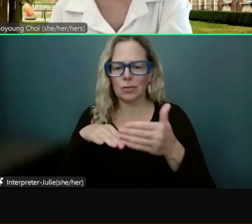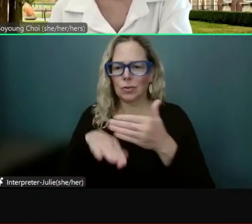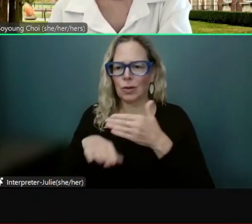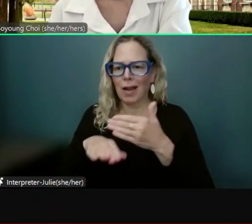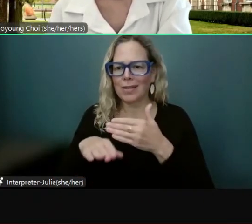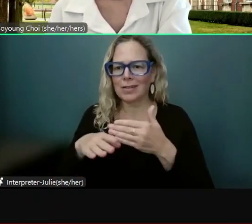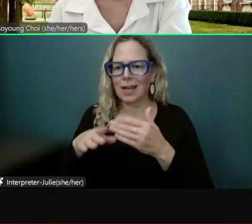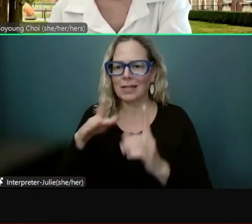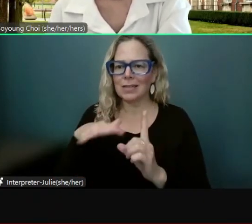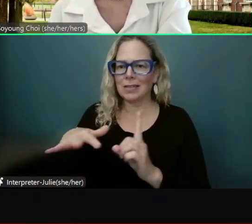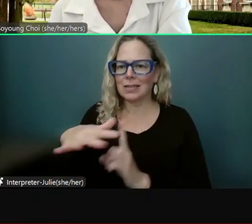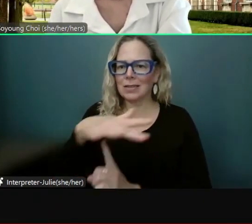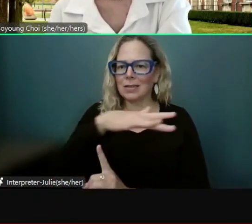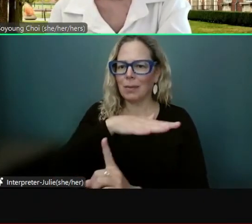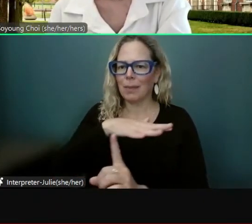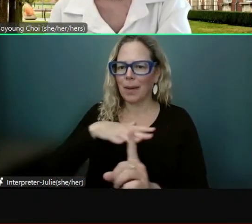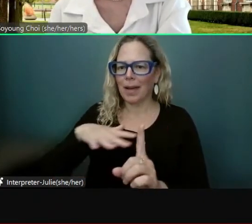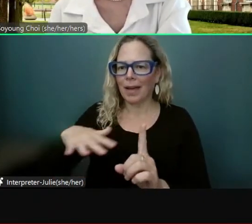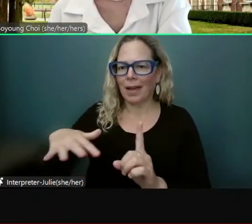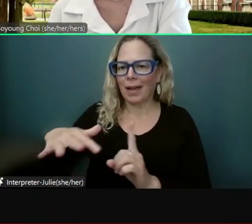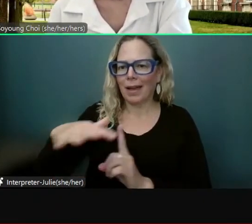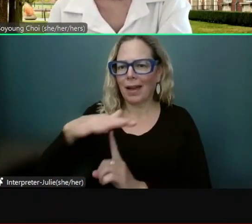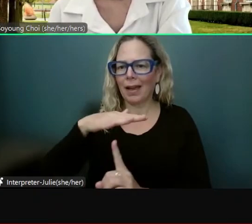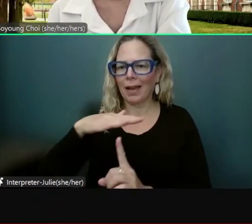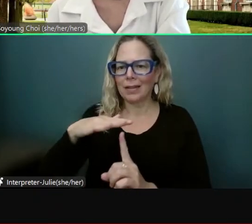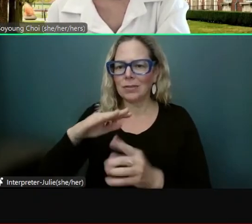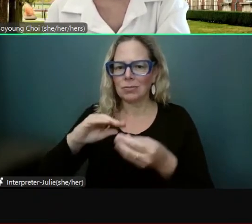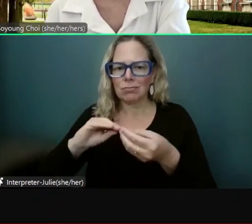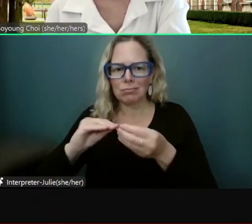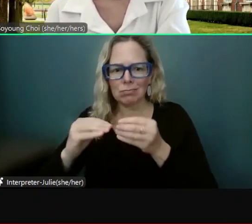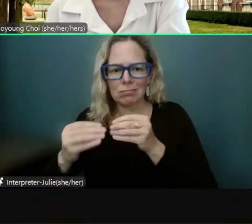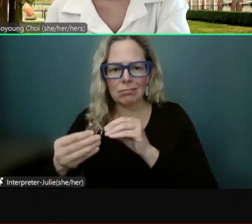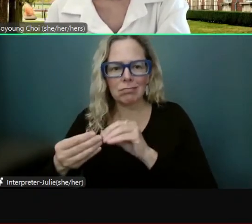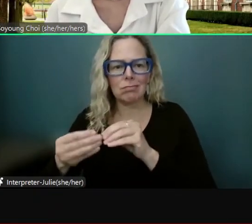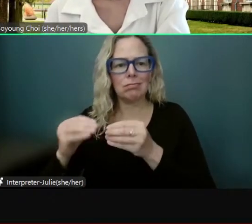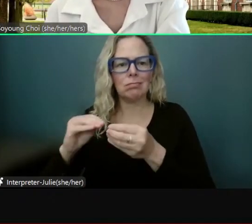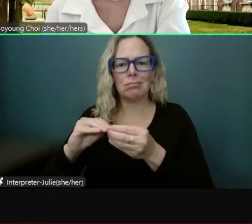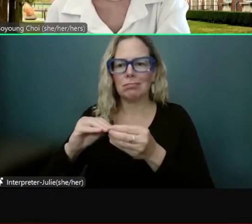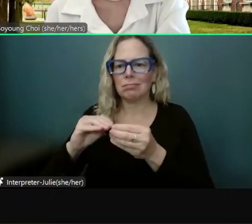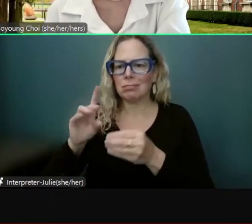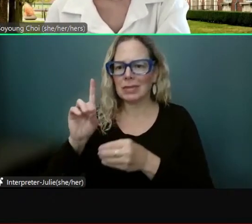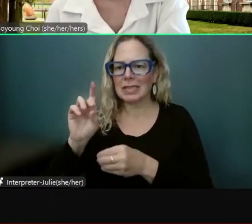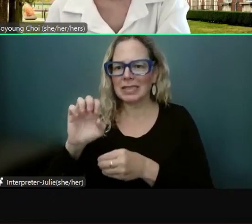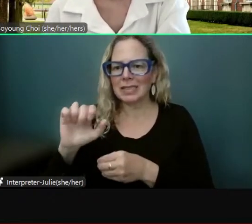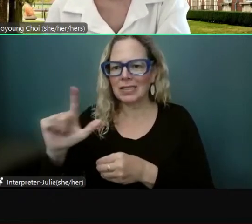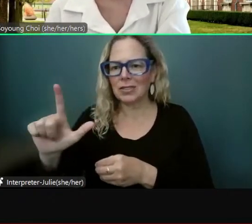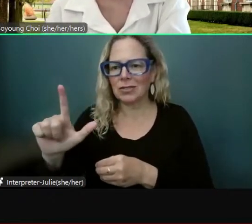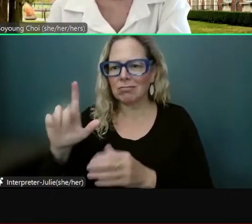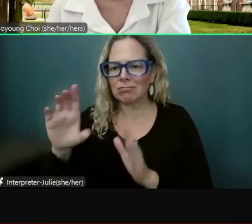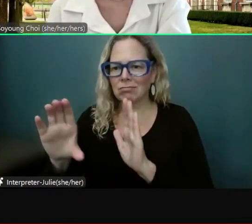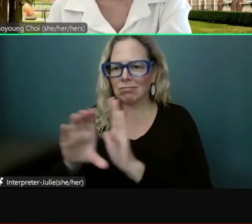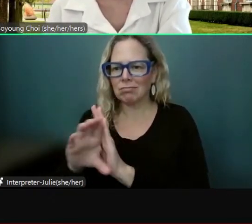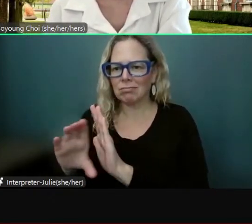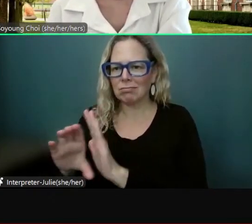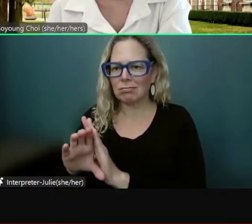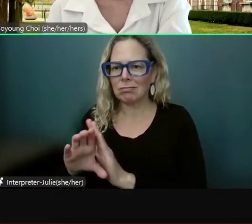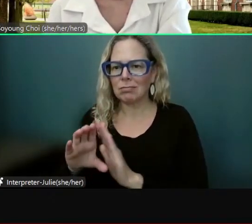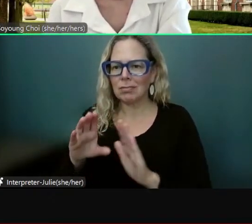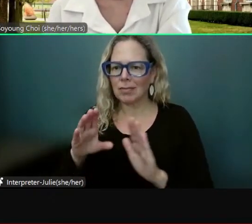information in a hands-on, non-visual way, making them especially valuable in contexts